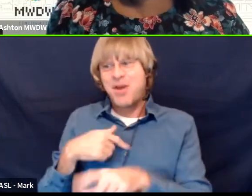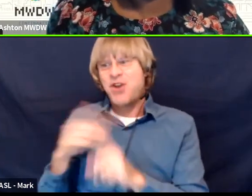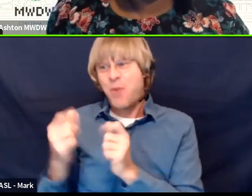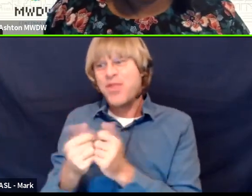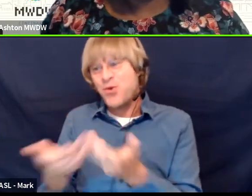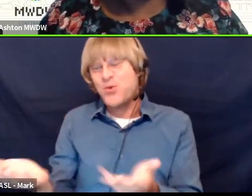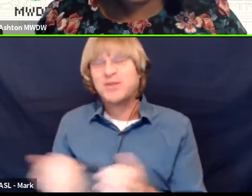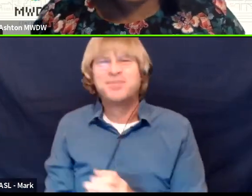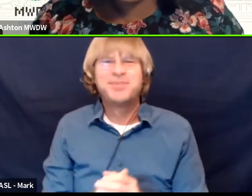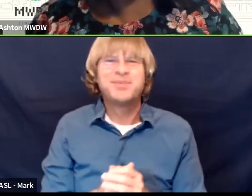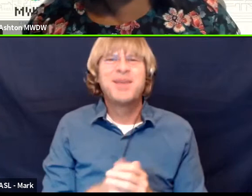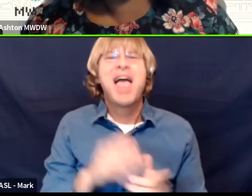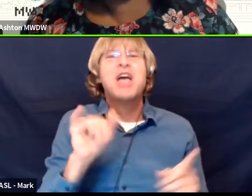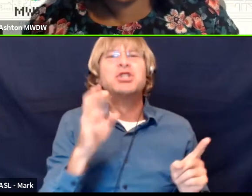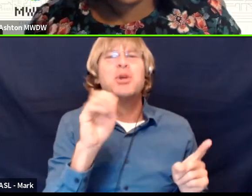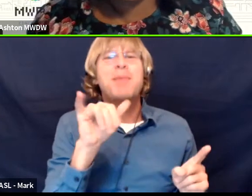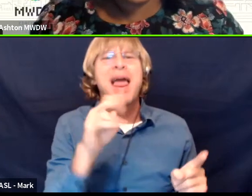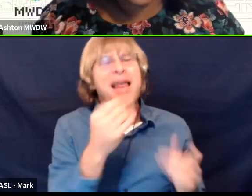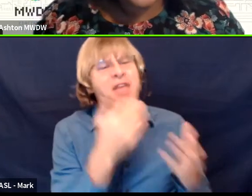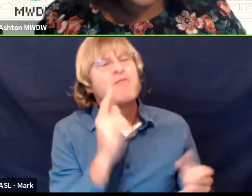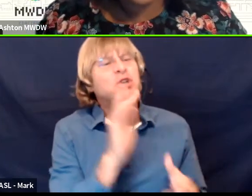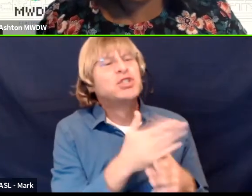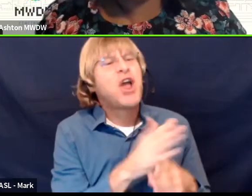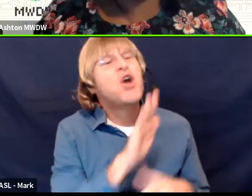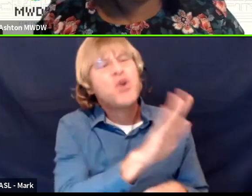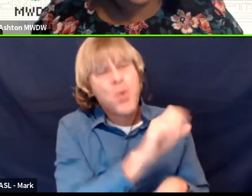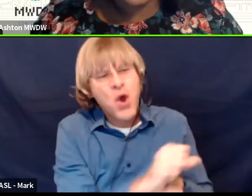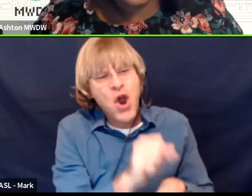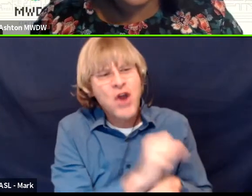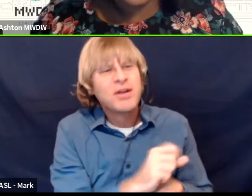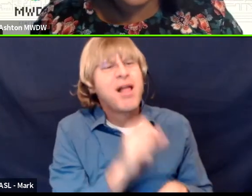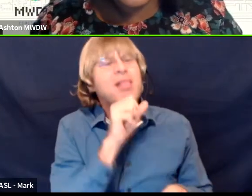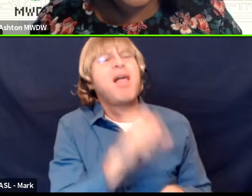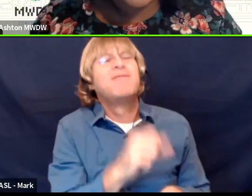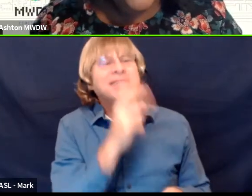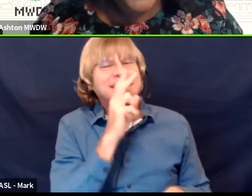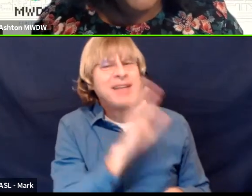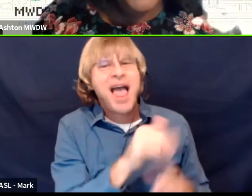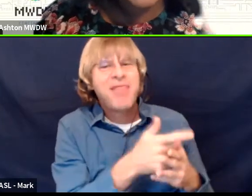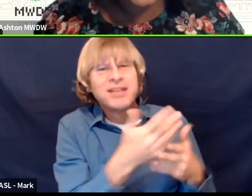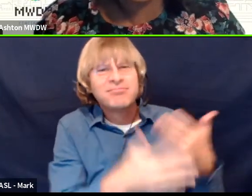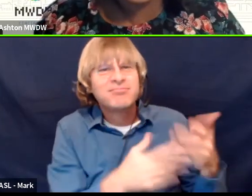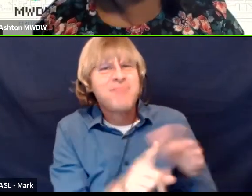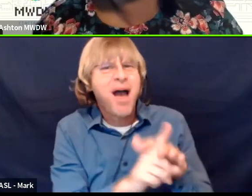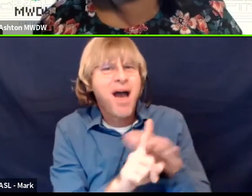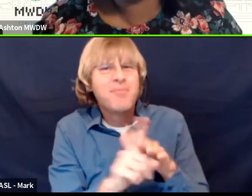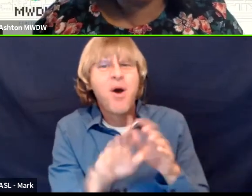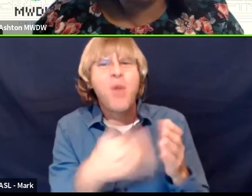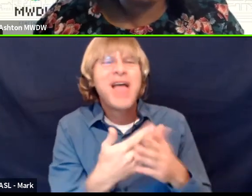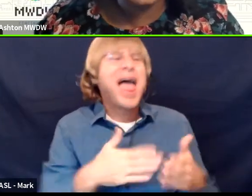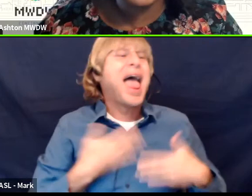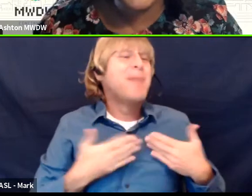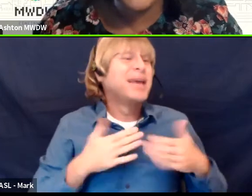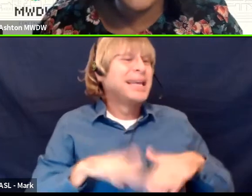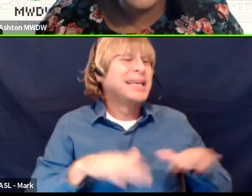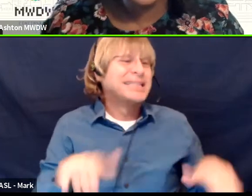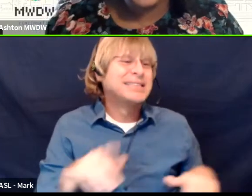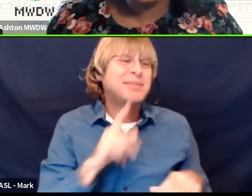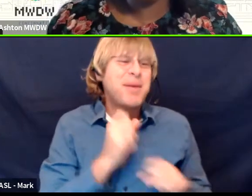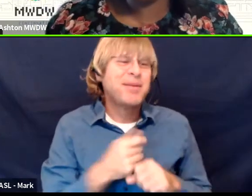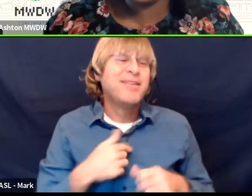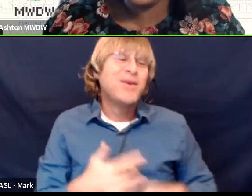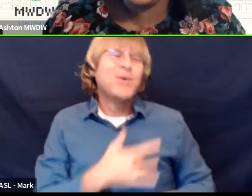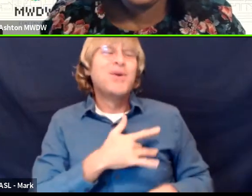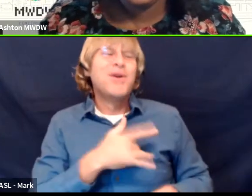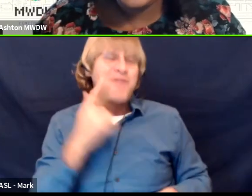these talks. And Jermaine, thank you so much for sharing all of your work. Loved seeing all the things about the pop-ups, all those happy kids, definitely warming my heart on this